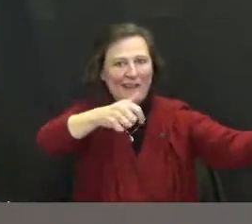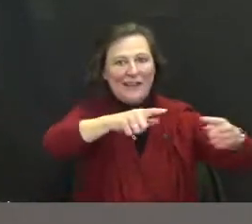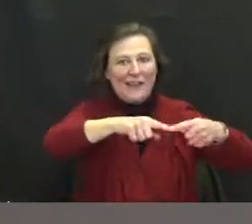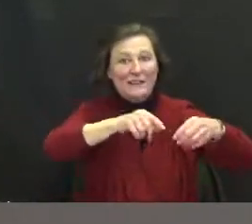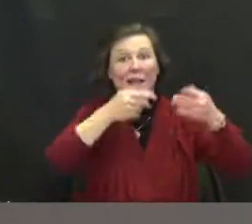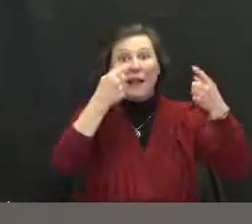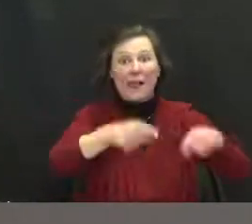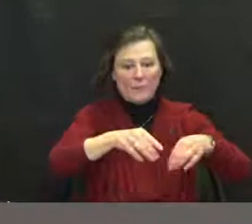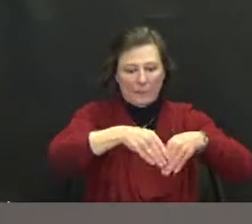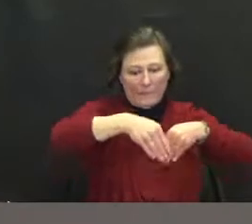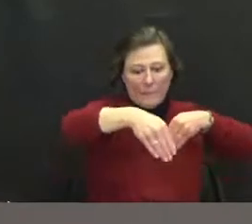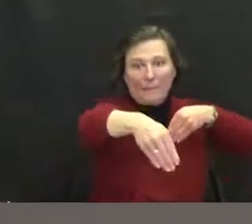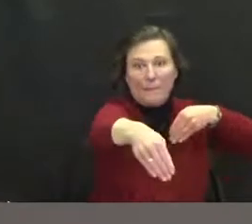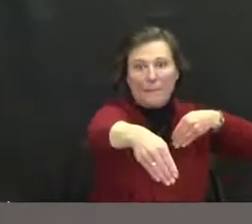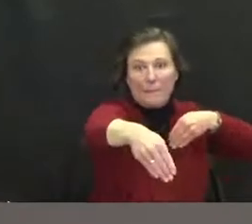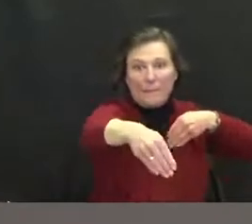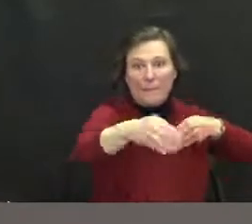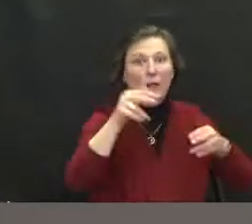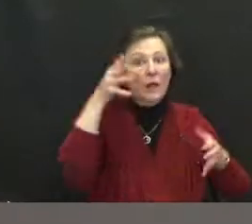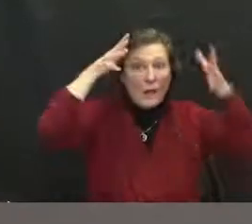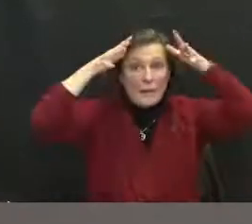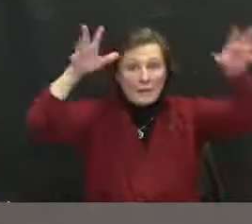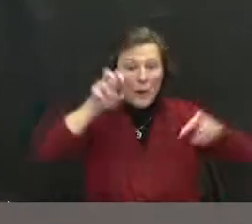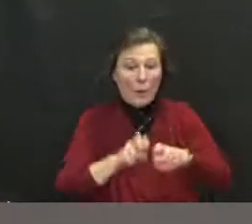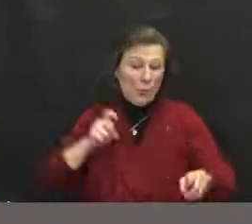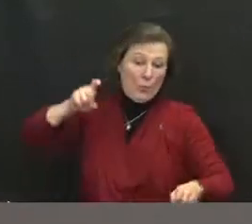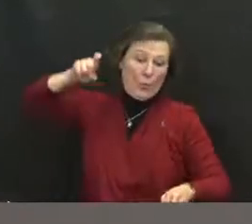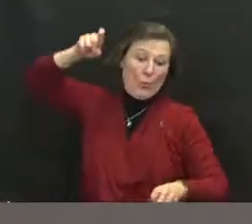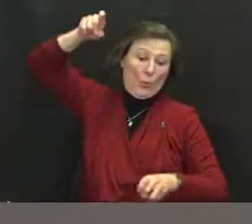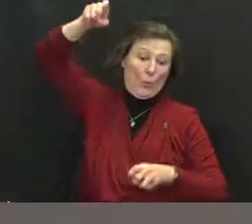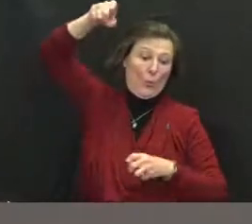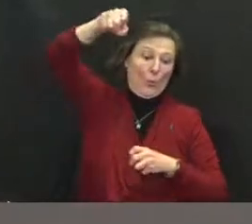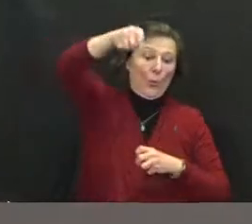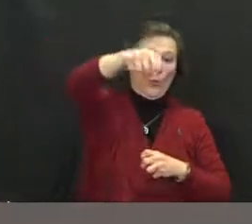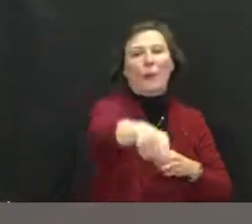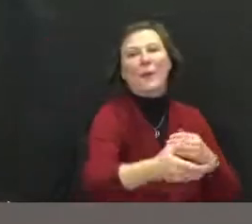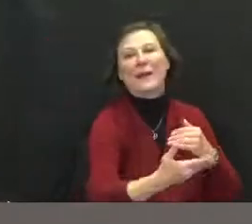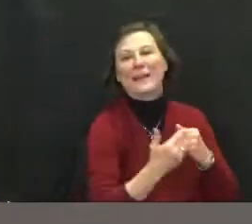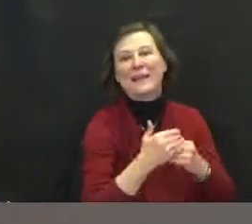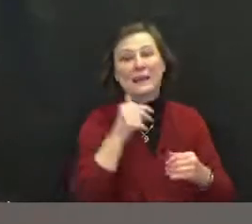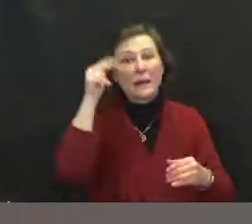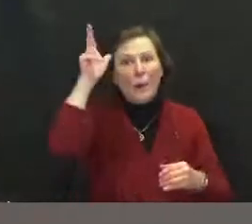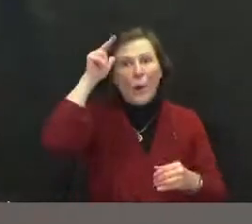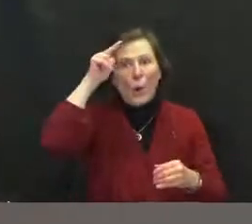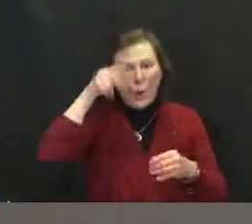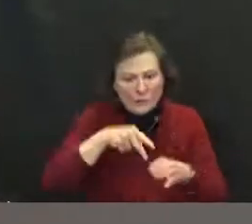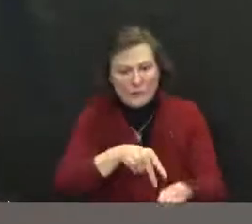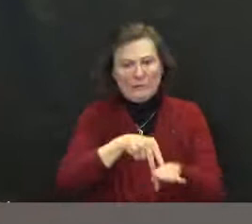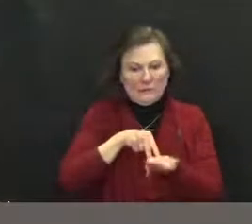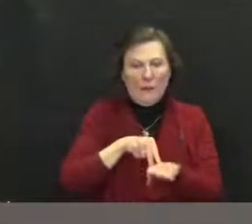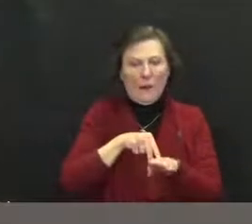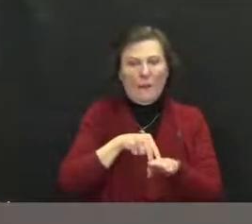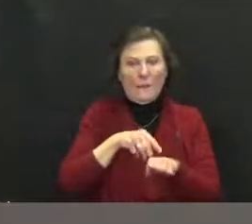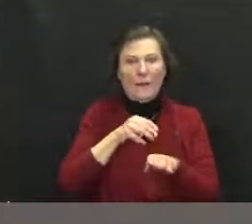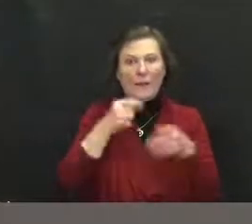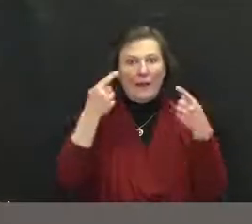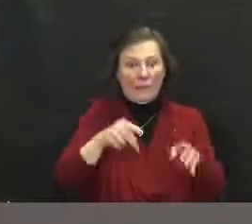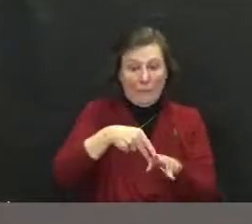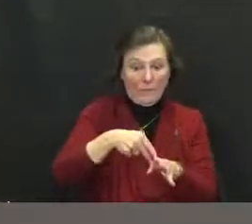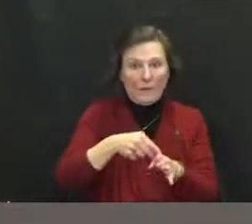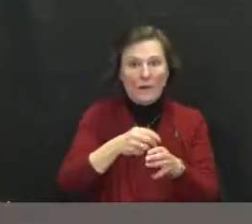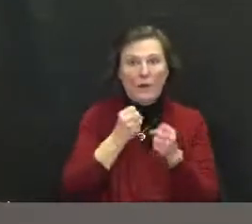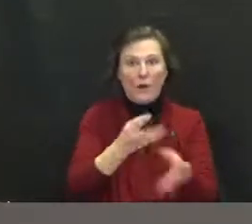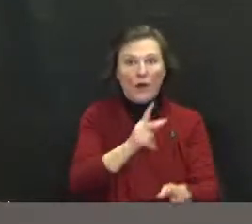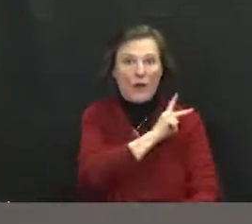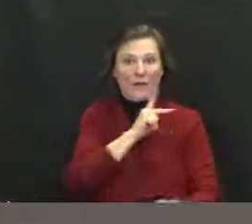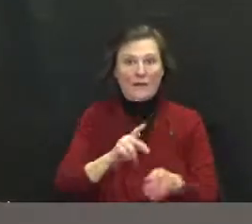chasm. The deer leapt across with ease, but the king's horse abruptly halted, and the jolt threw the